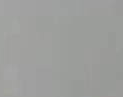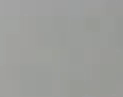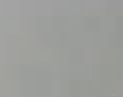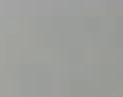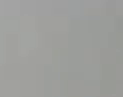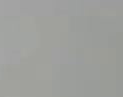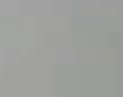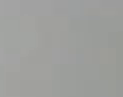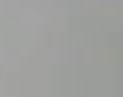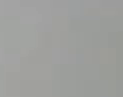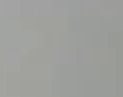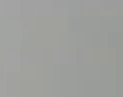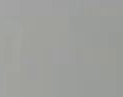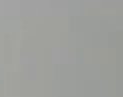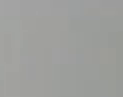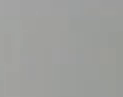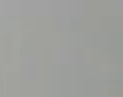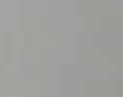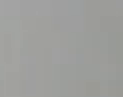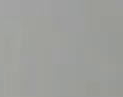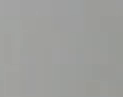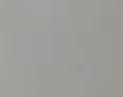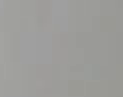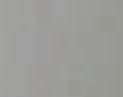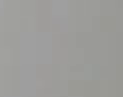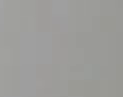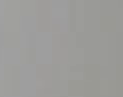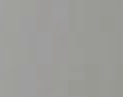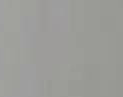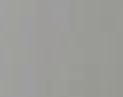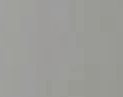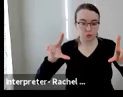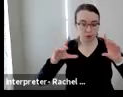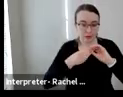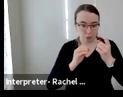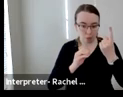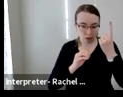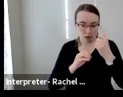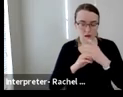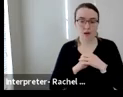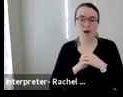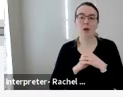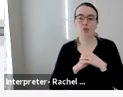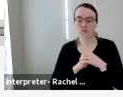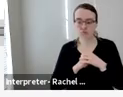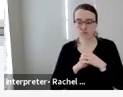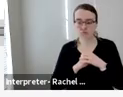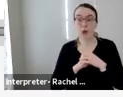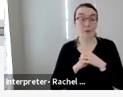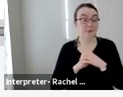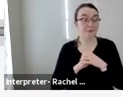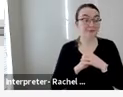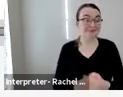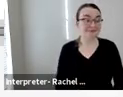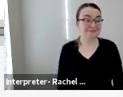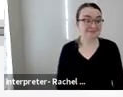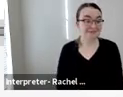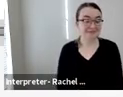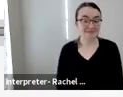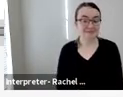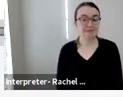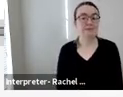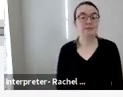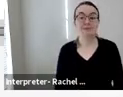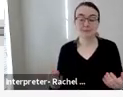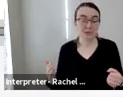over here and I'll share again. Screen one. Share. Okay. So I've come